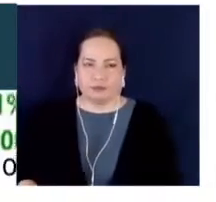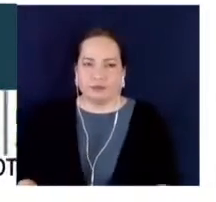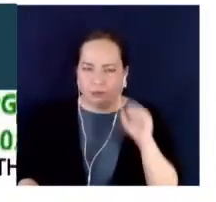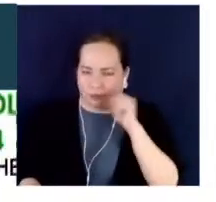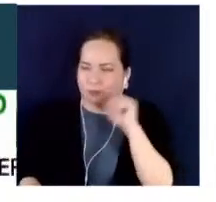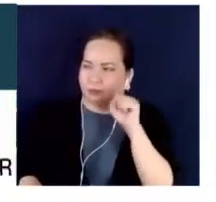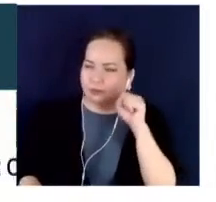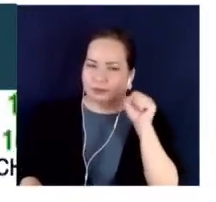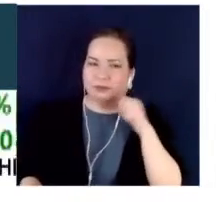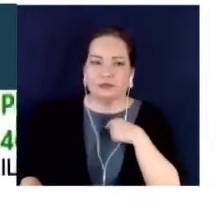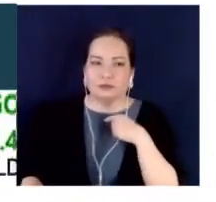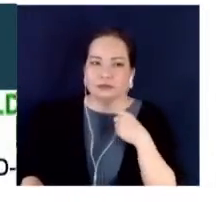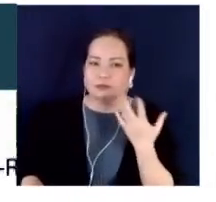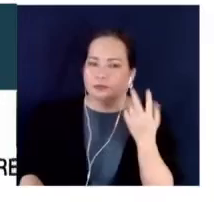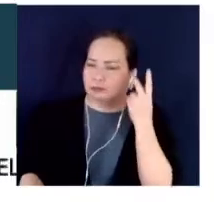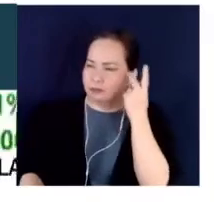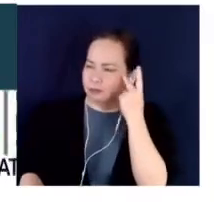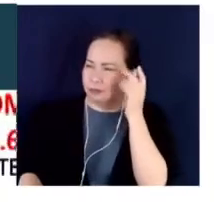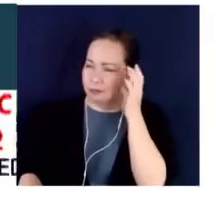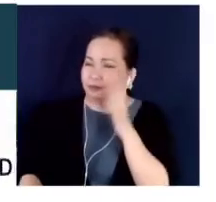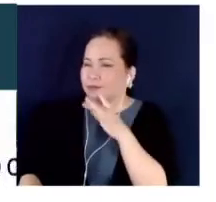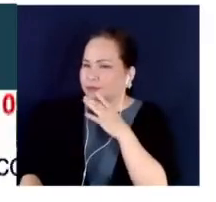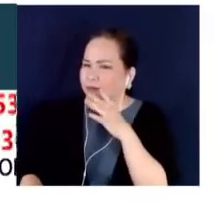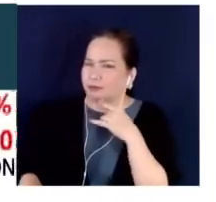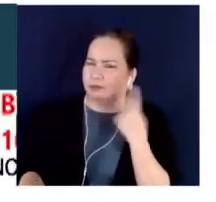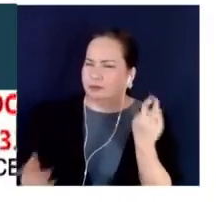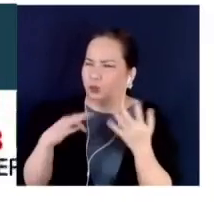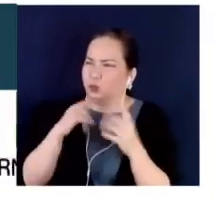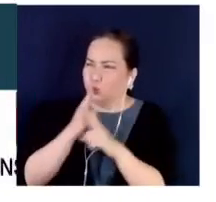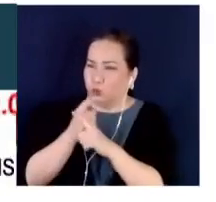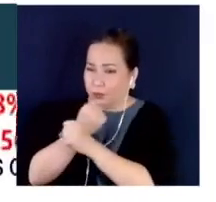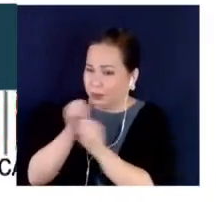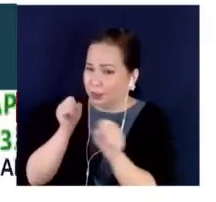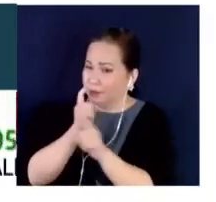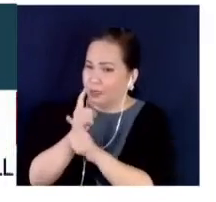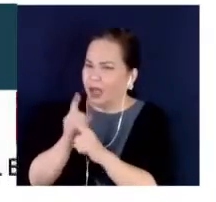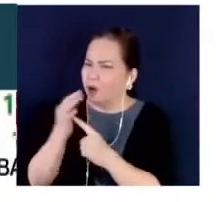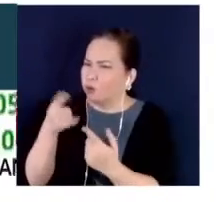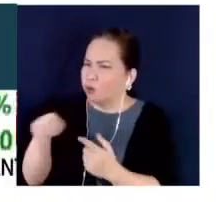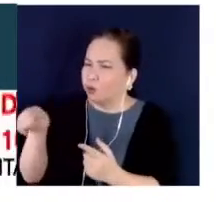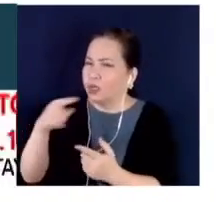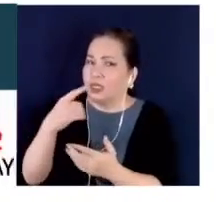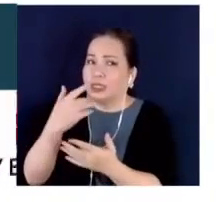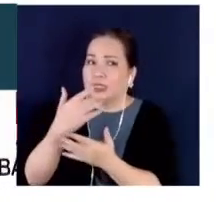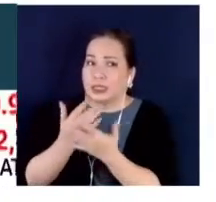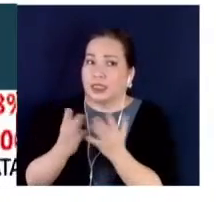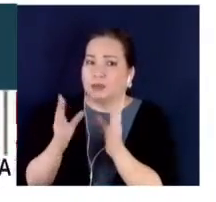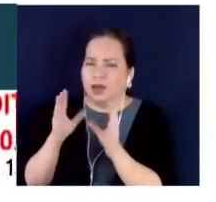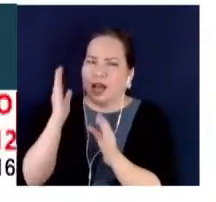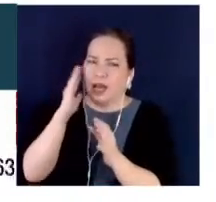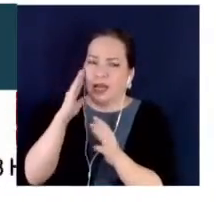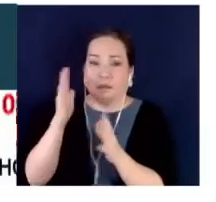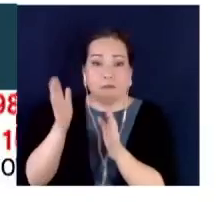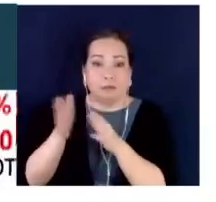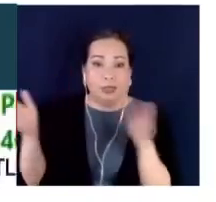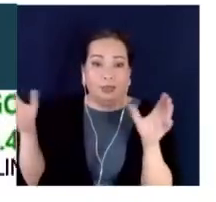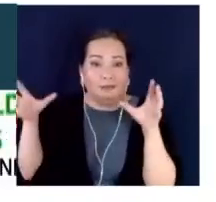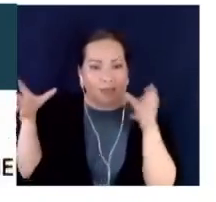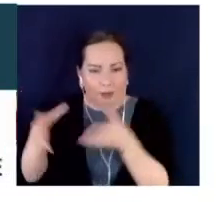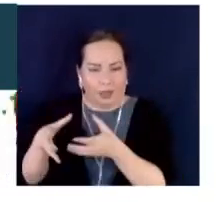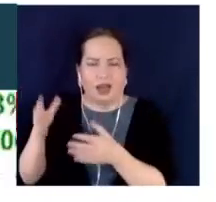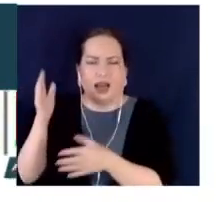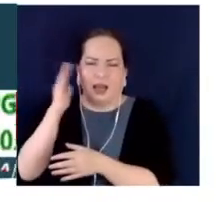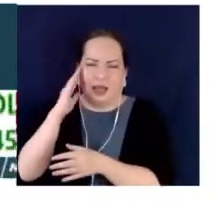vaccines are, how will you able to safeguard now that, you know, some companies, we know about big companies, right? They